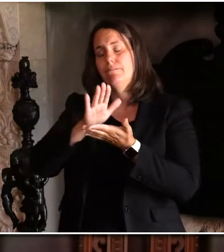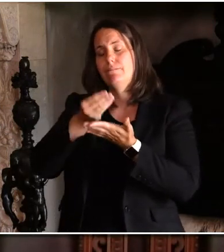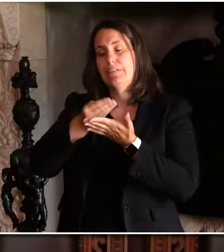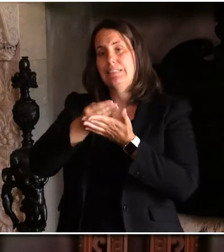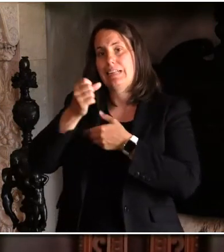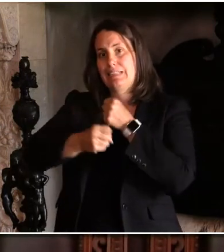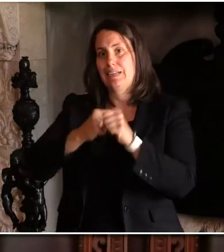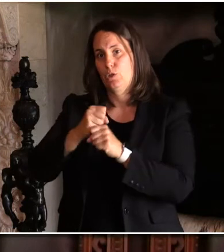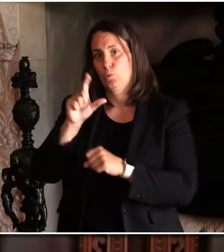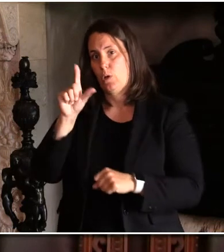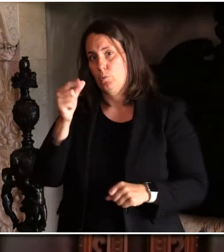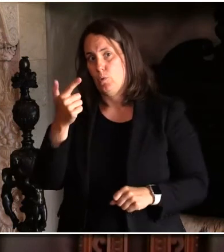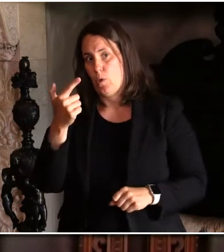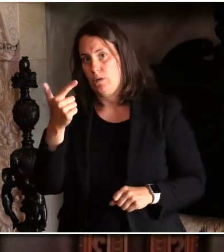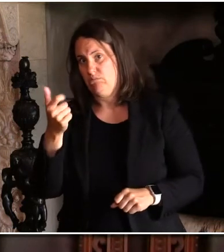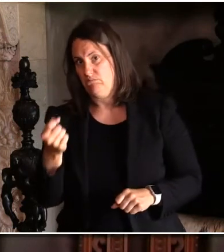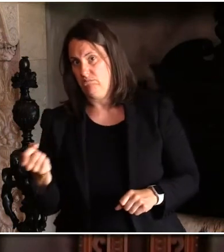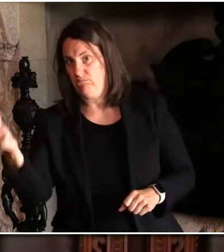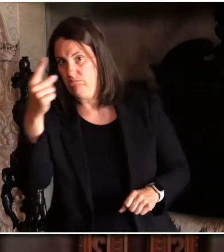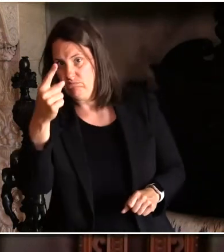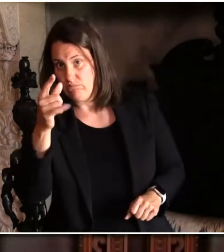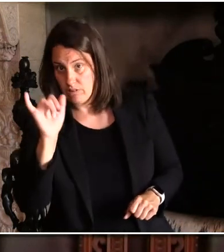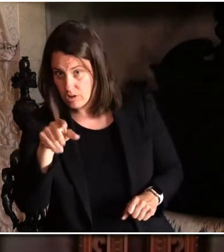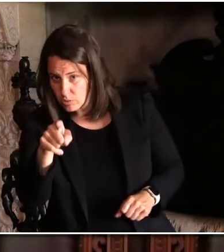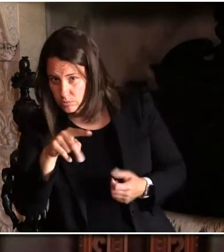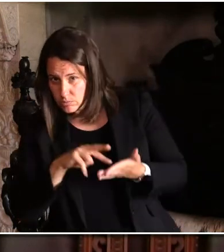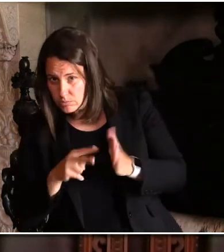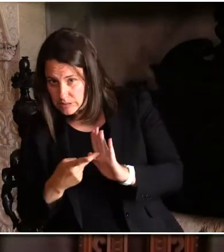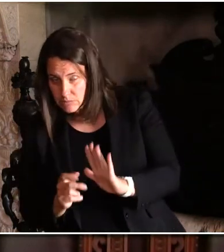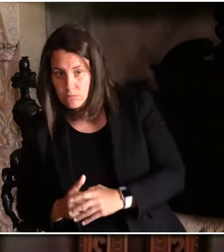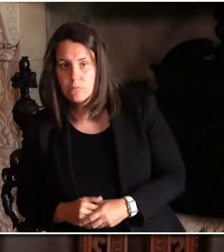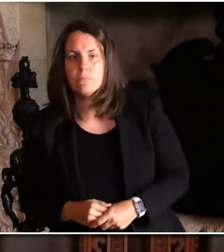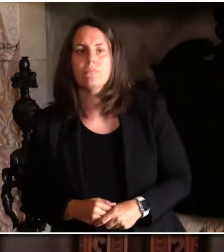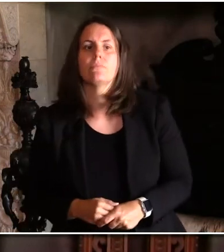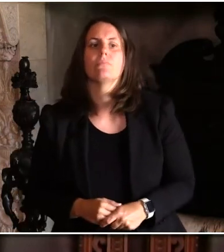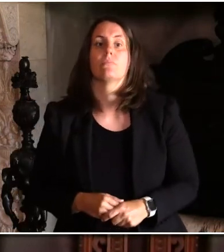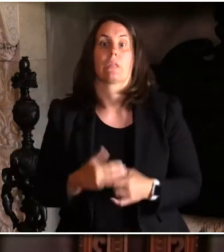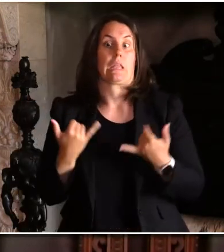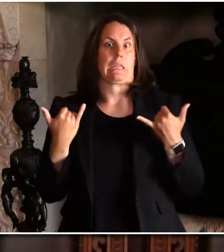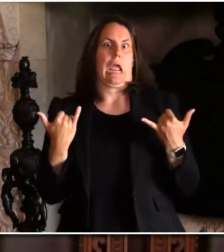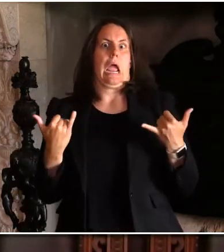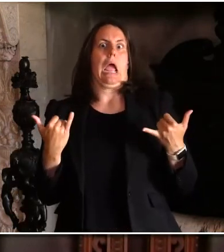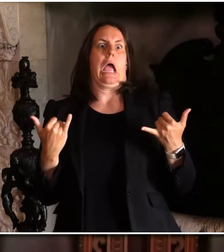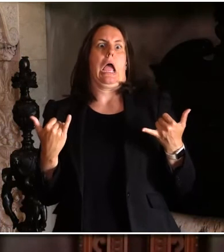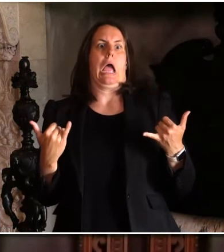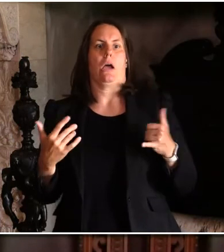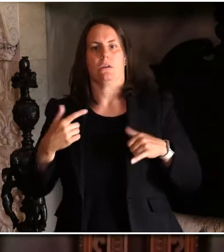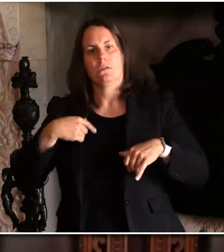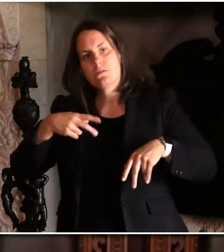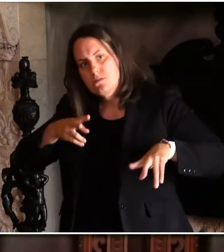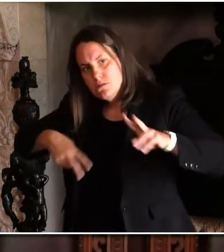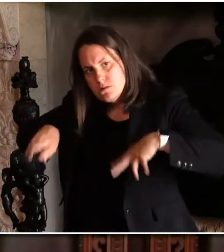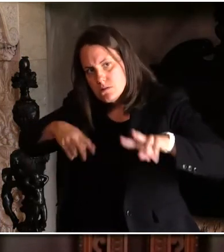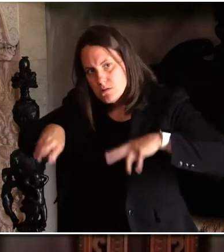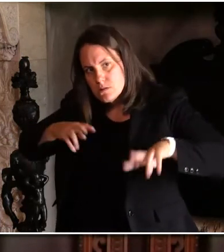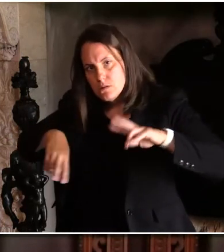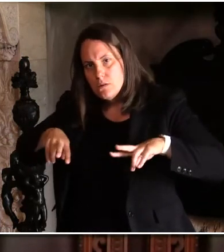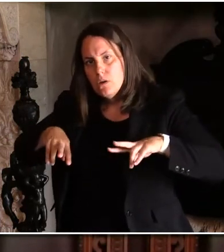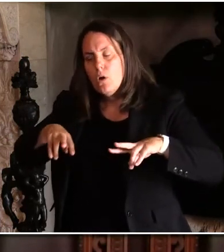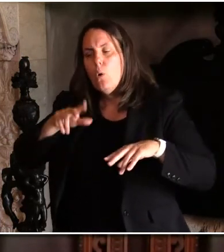that that people that receive money from the government, from the state government, local government,